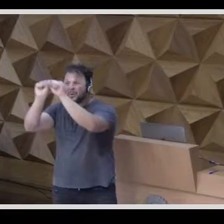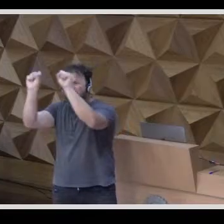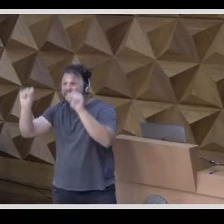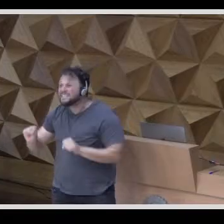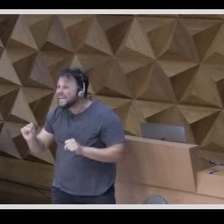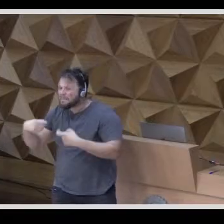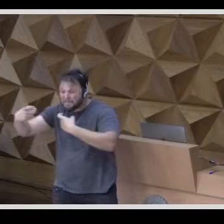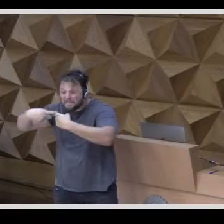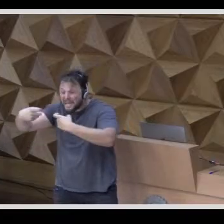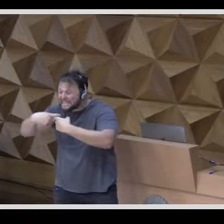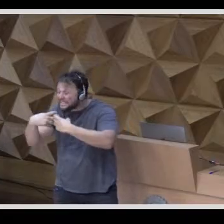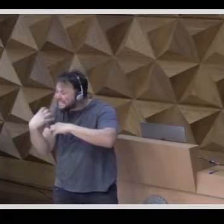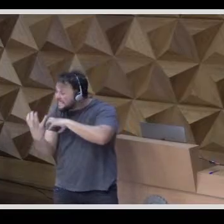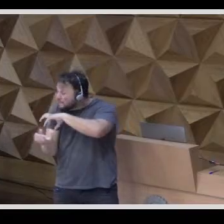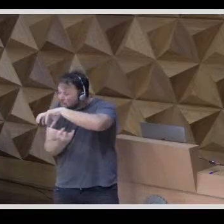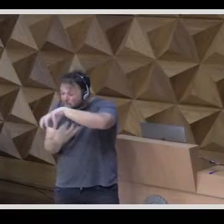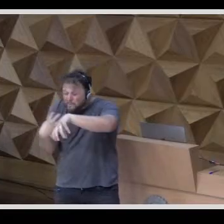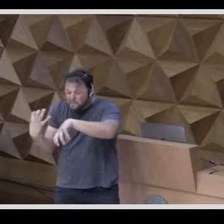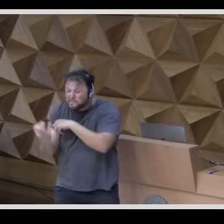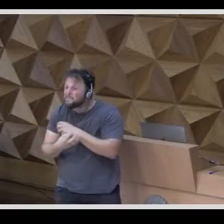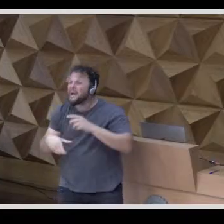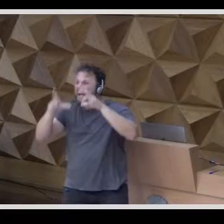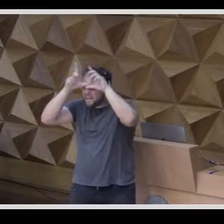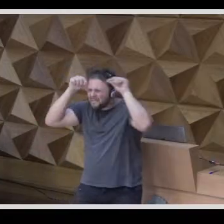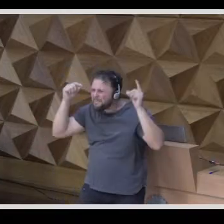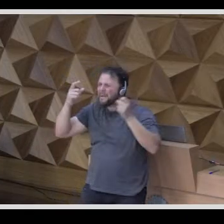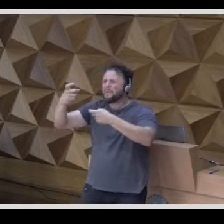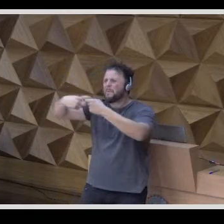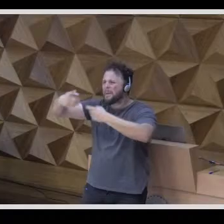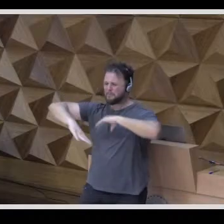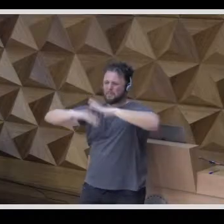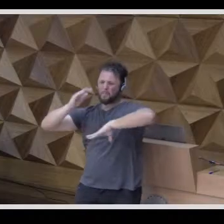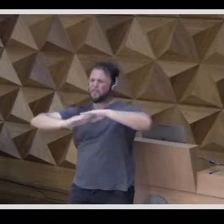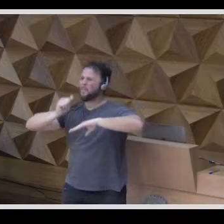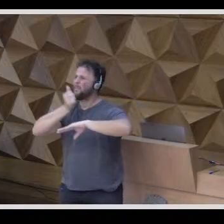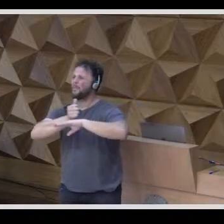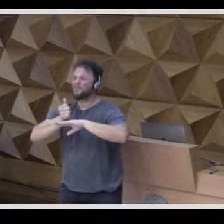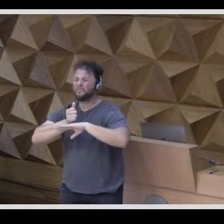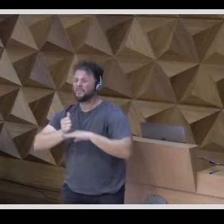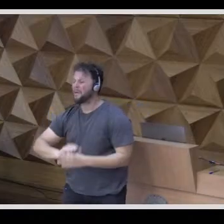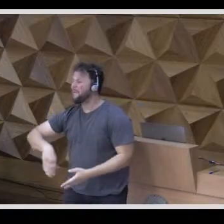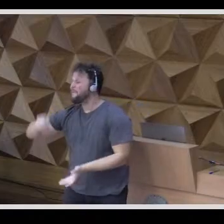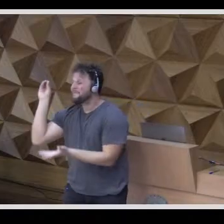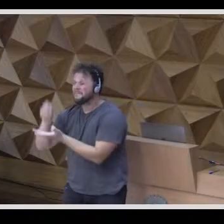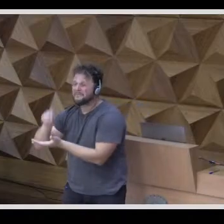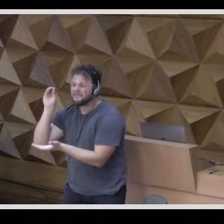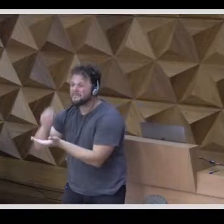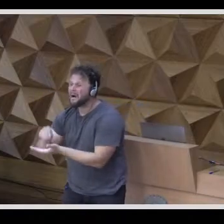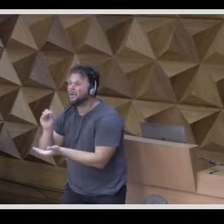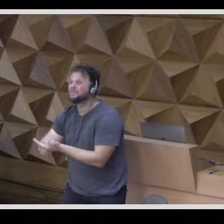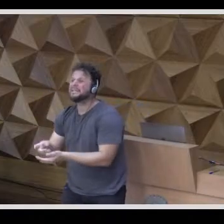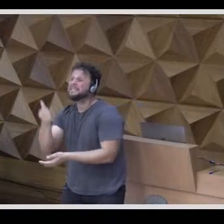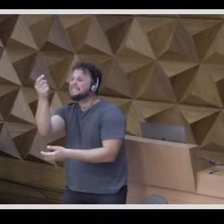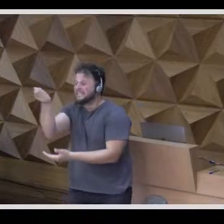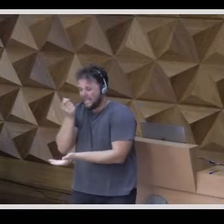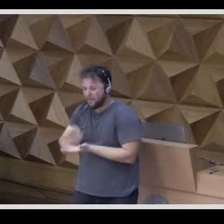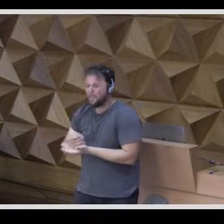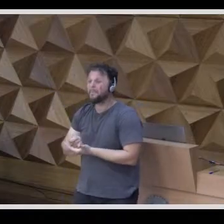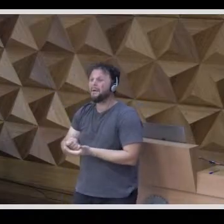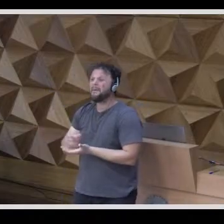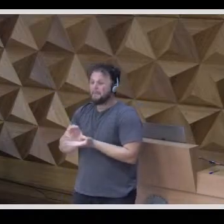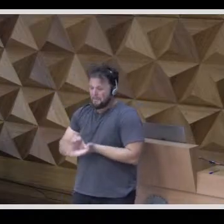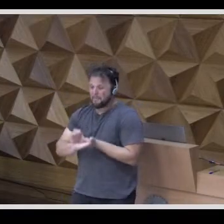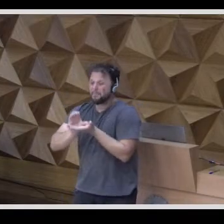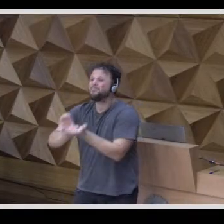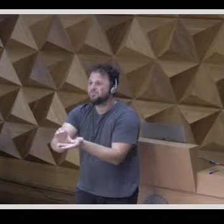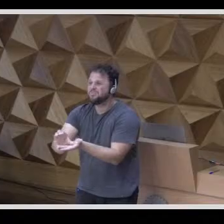there isn't really enough money to keep the health system up running as well as it should do. Everybody is already